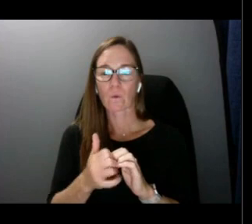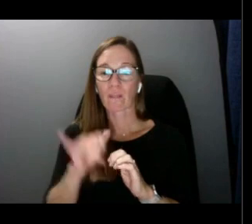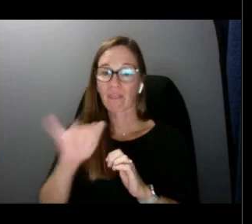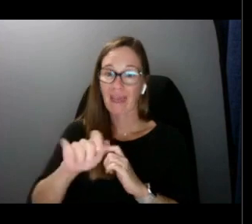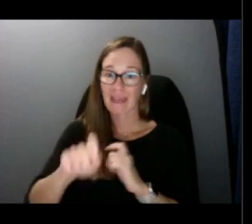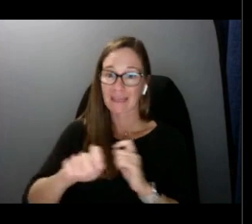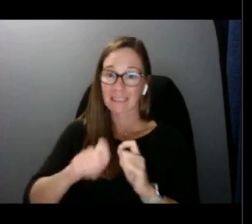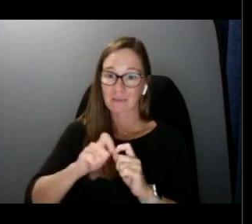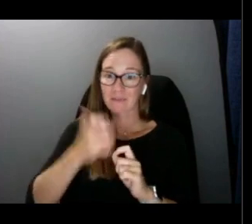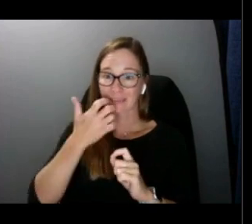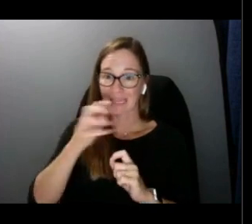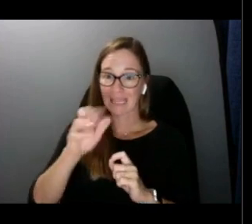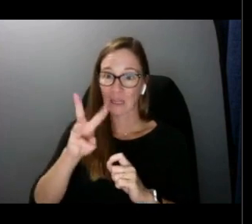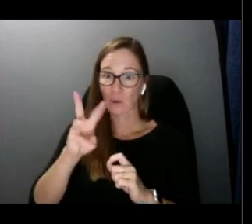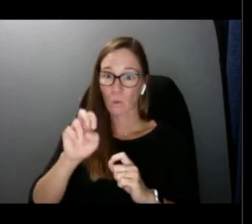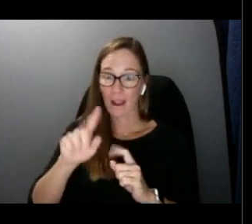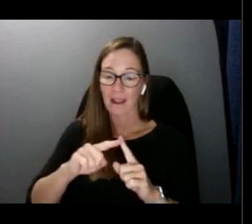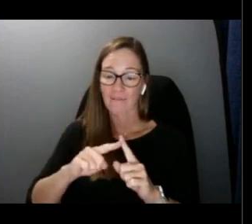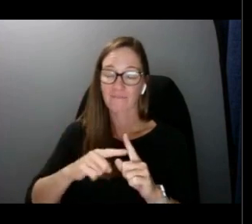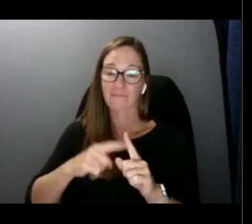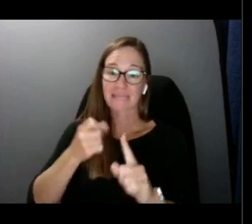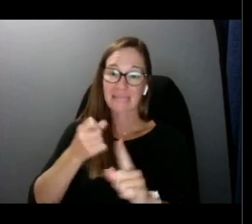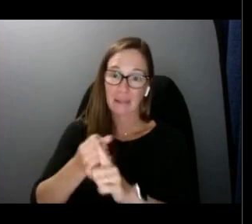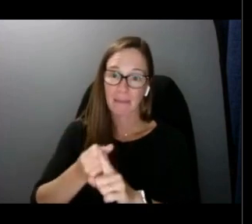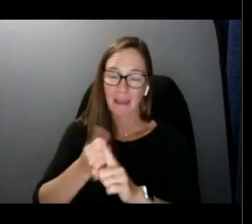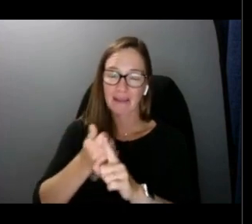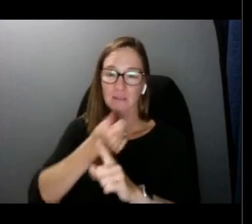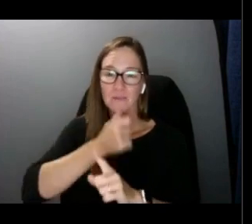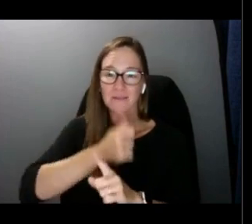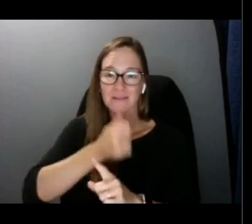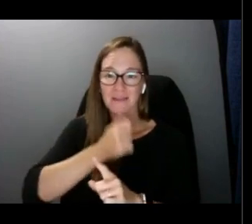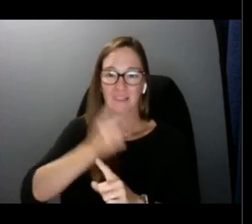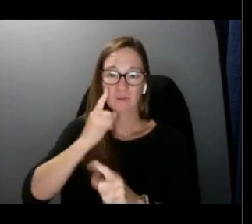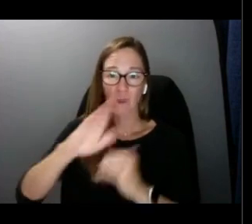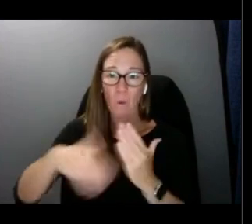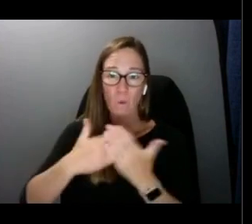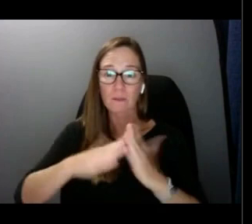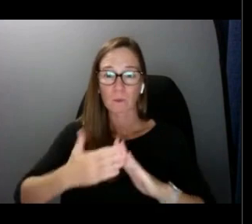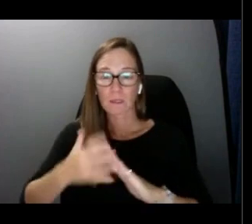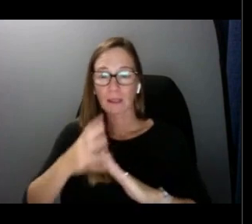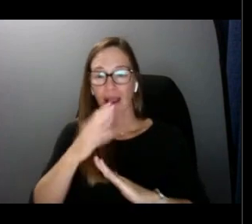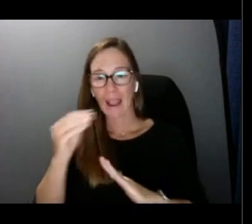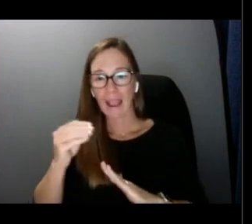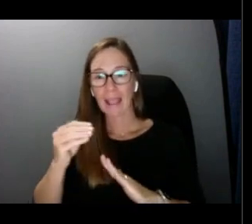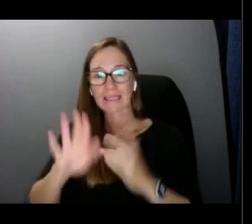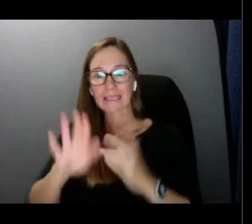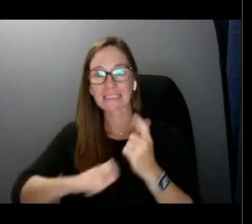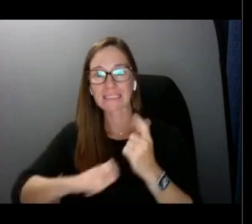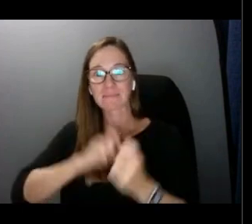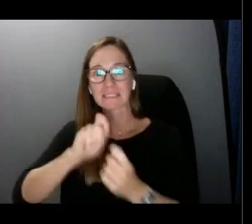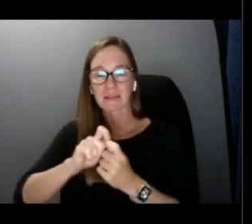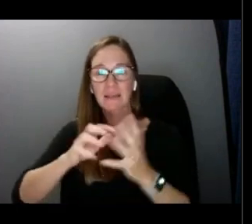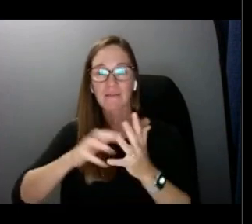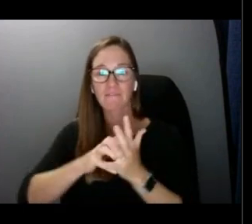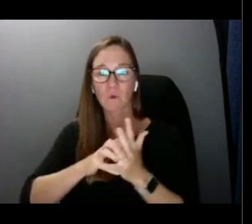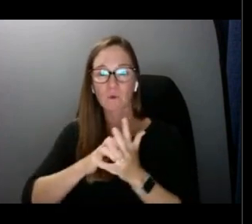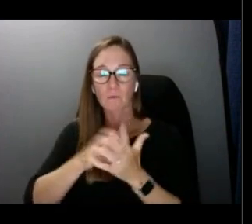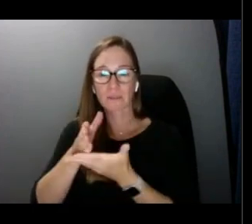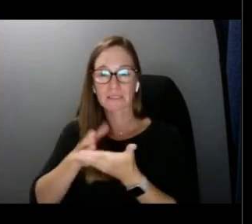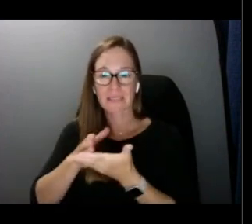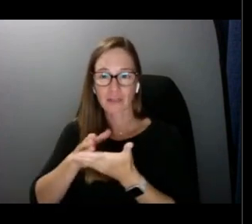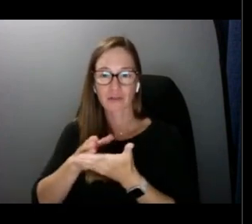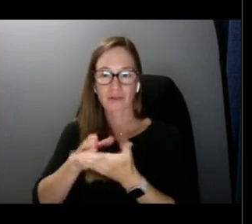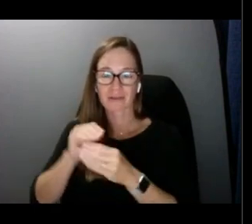the resilience of the whole community, and in particular vulnerable segments